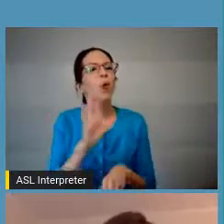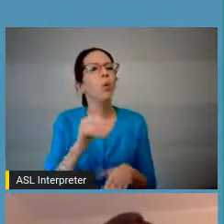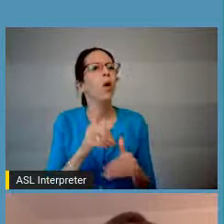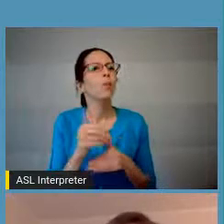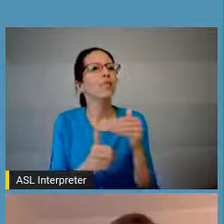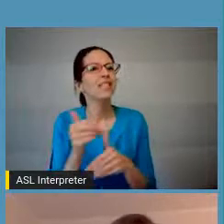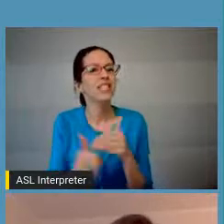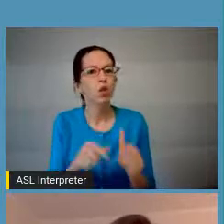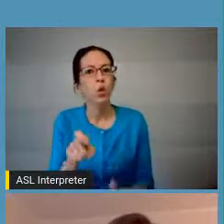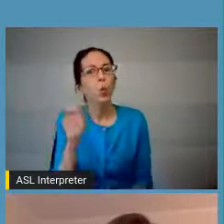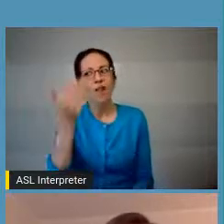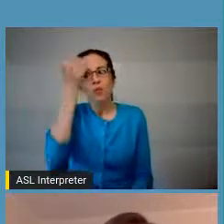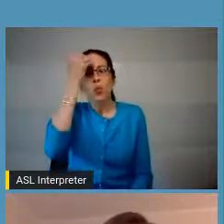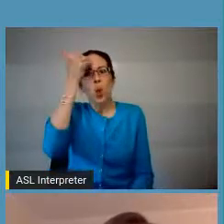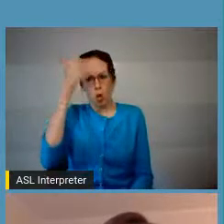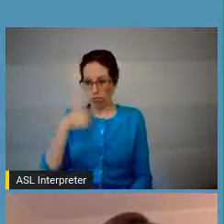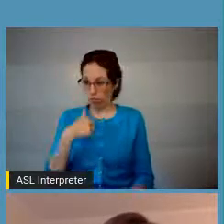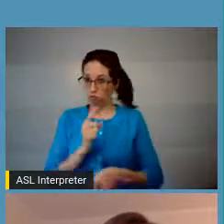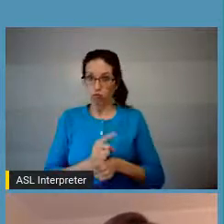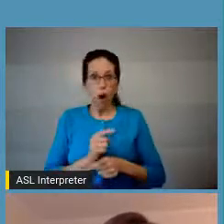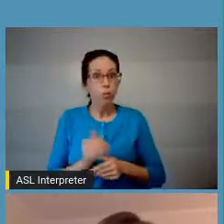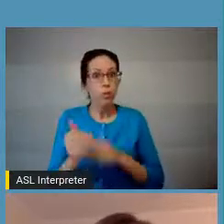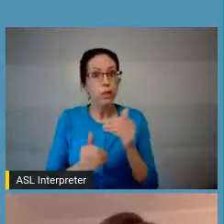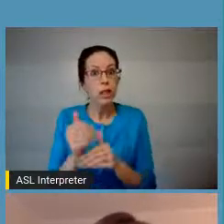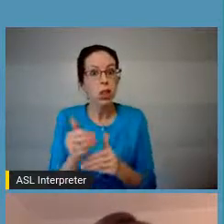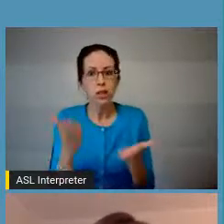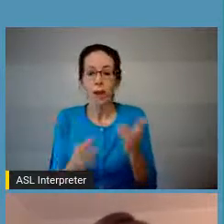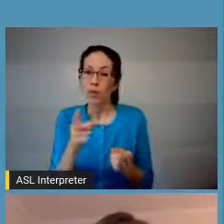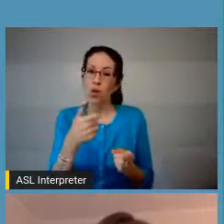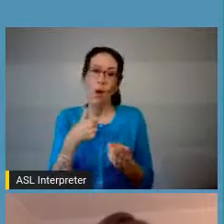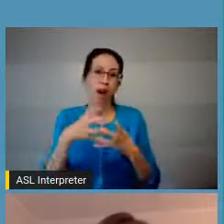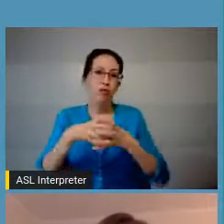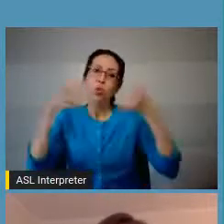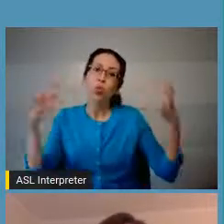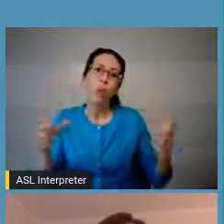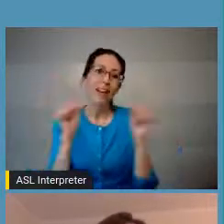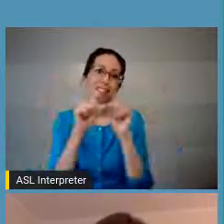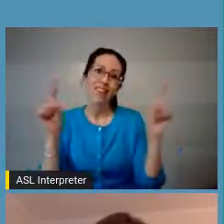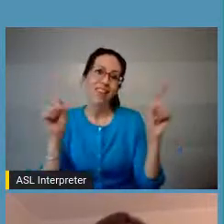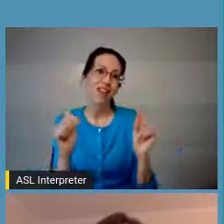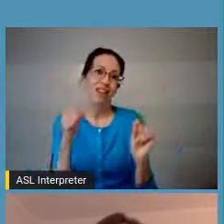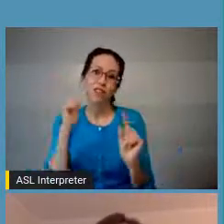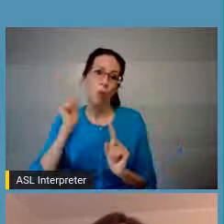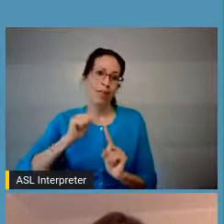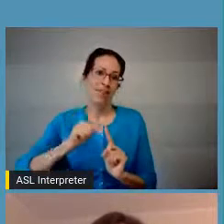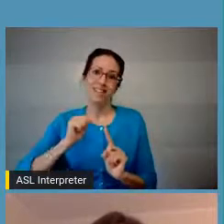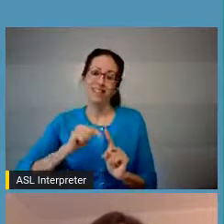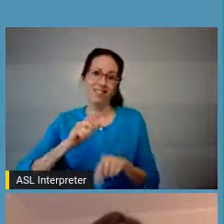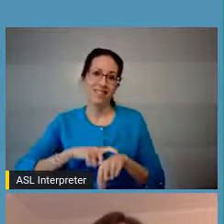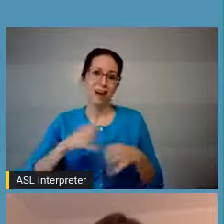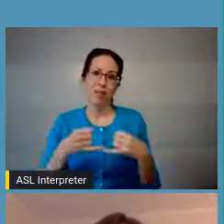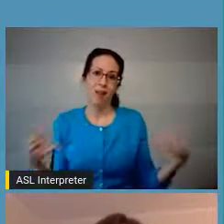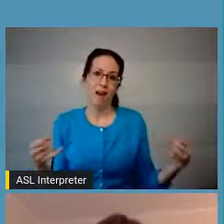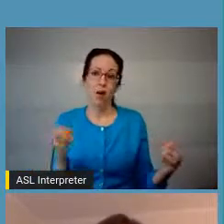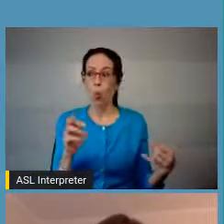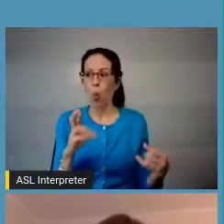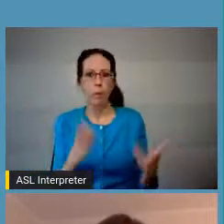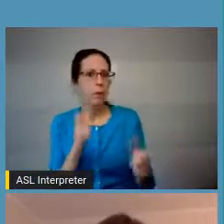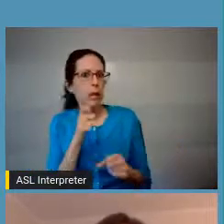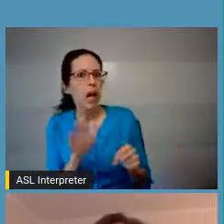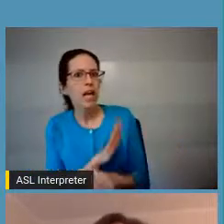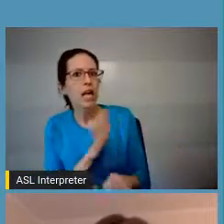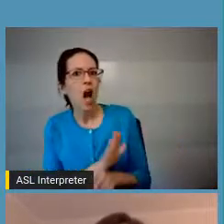if your procedures are the right ones. Maybe you have too many data fields for this particular deadline, or maybe not enough. Maybe you haven't got